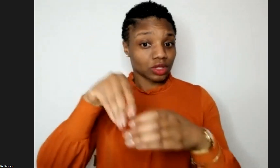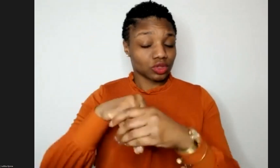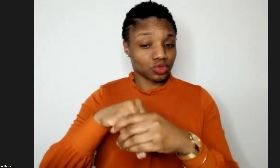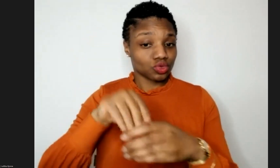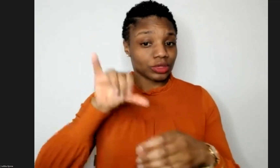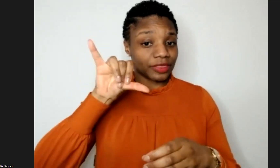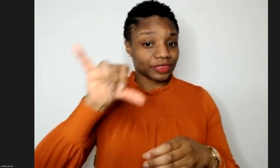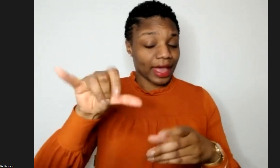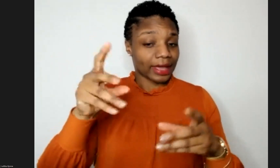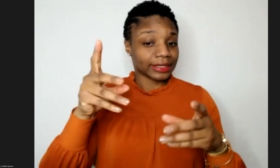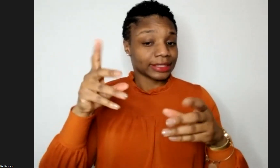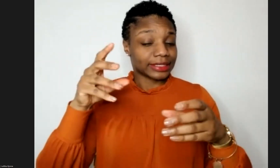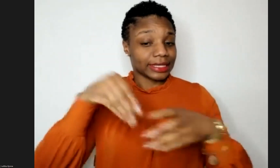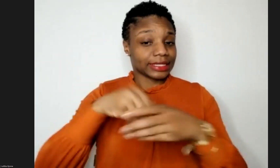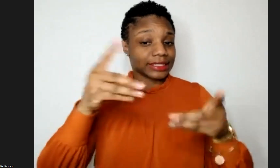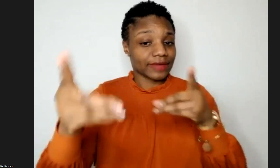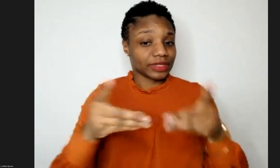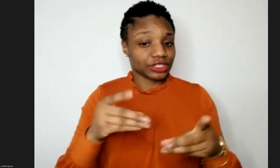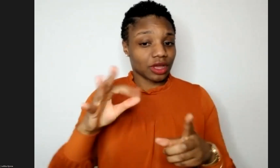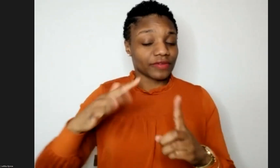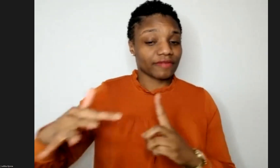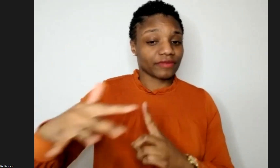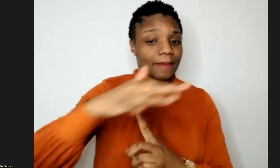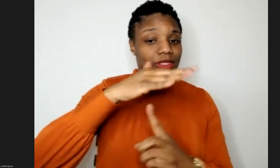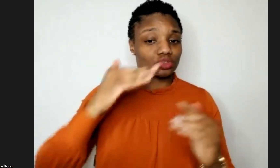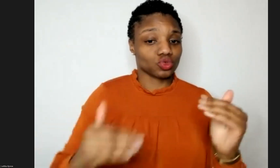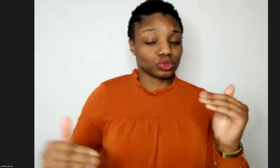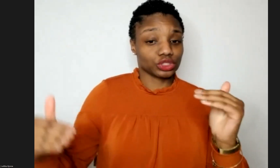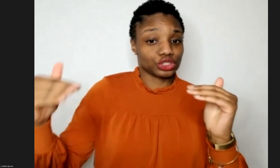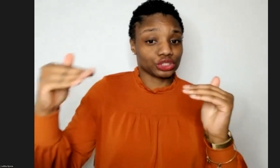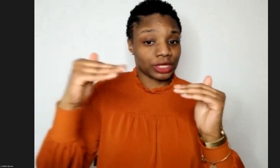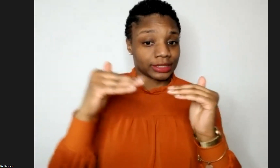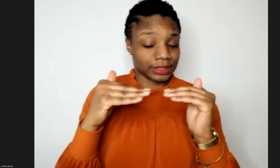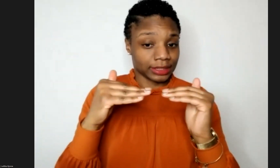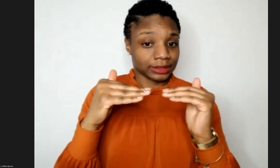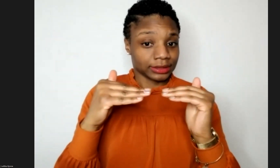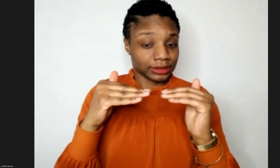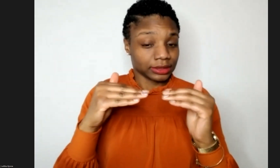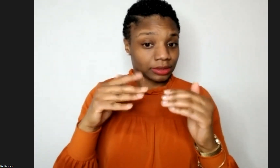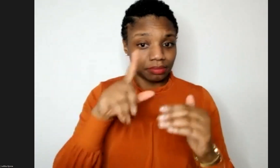environmental justice population since the rents exceed 30% of their income?